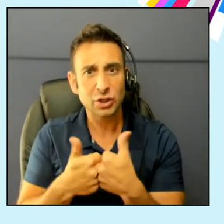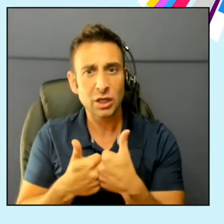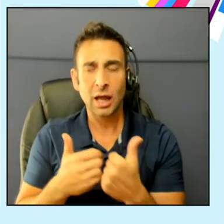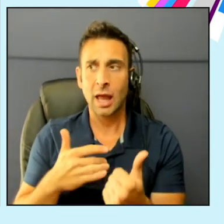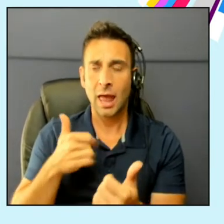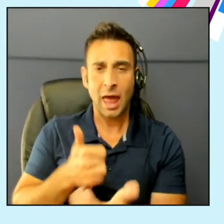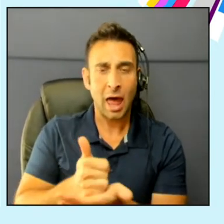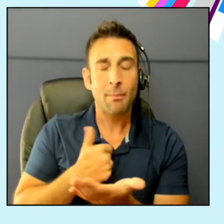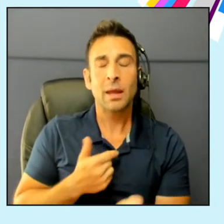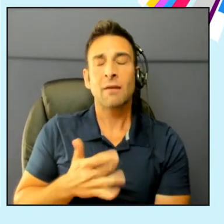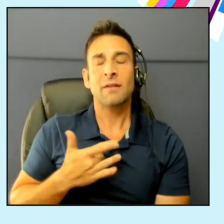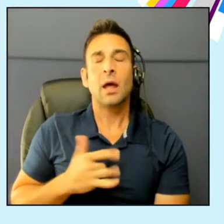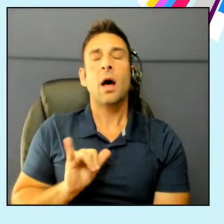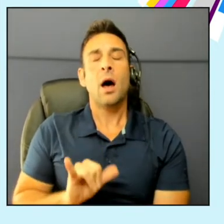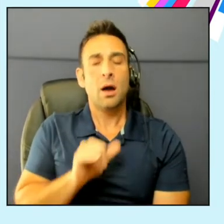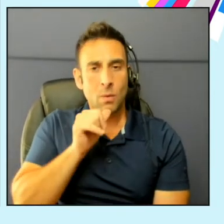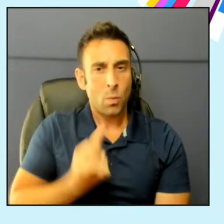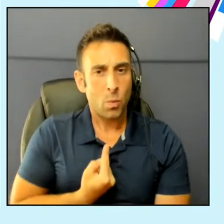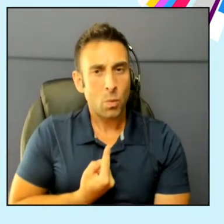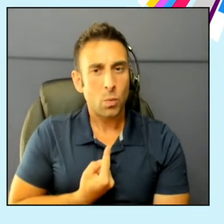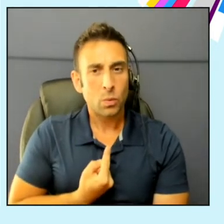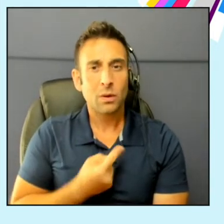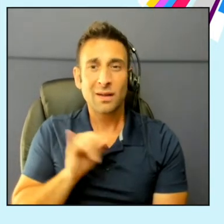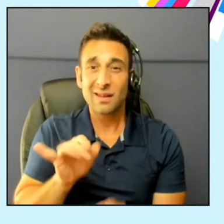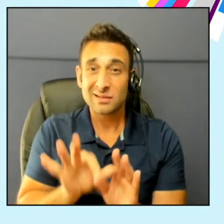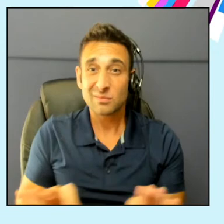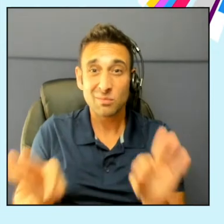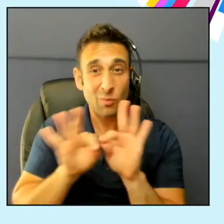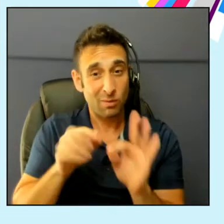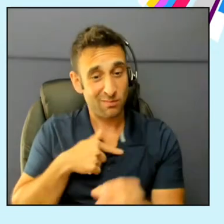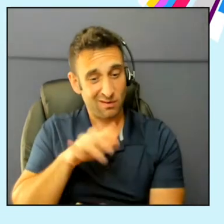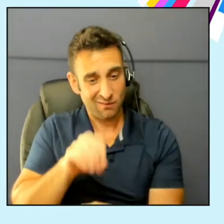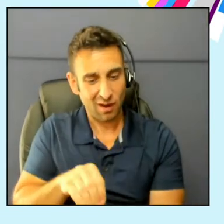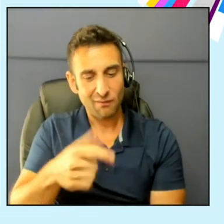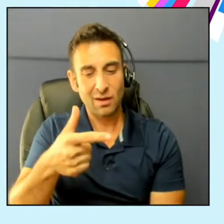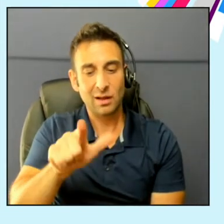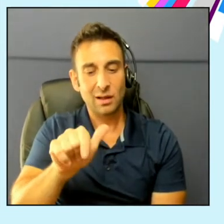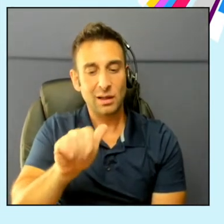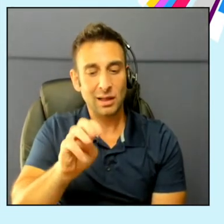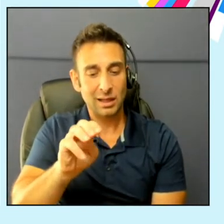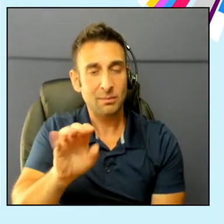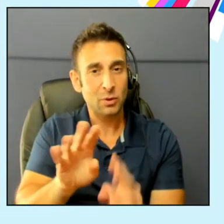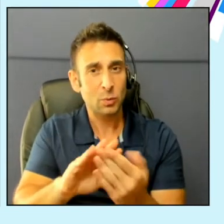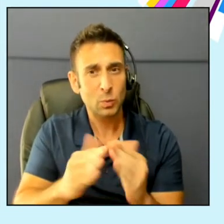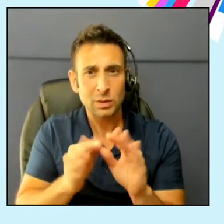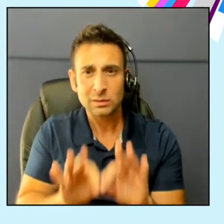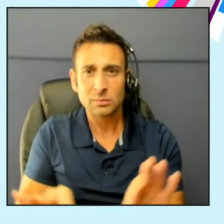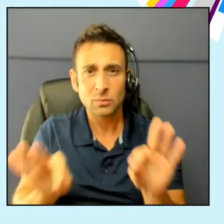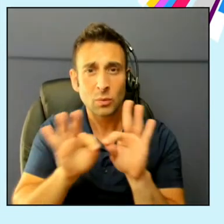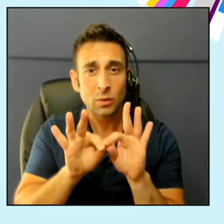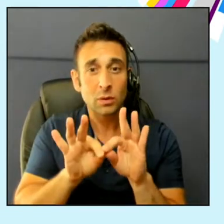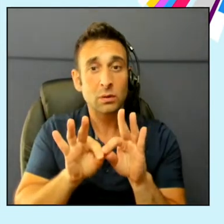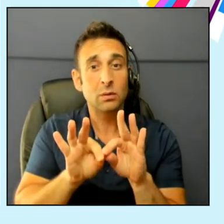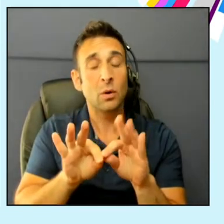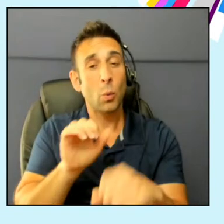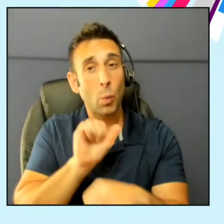of the reasons why being part of the Gleam community is so important to me. Working with colleagues from multiple cultures and diverse backgrounds has